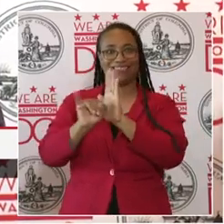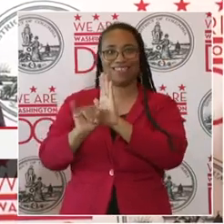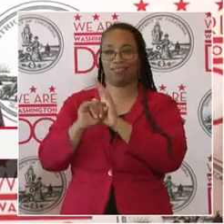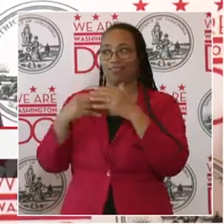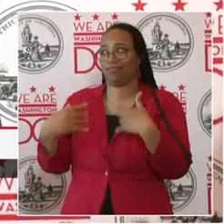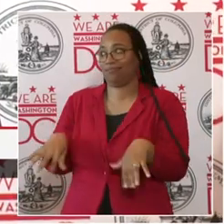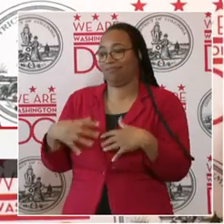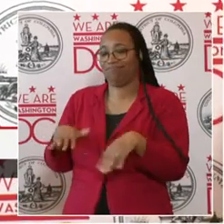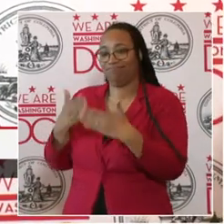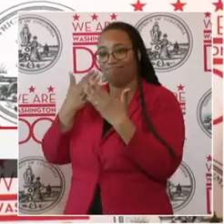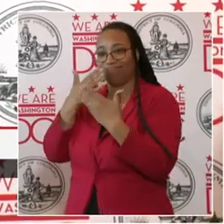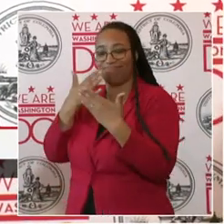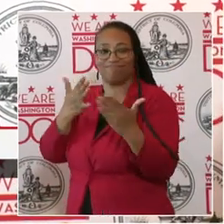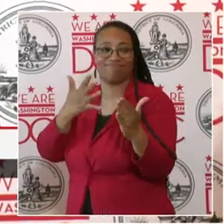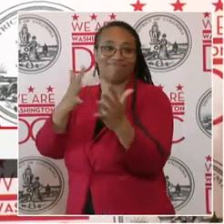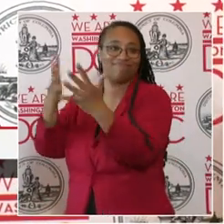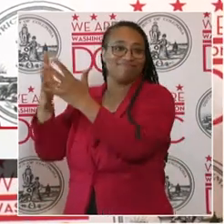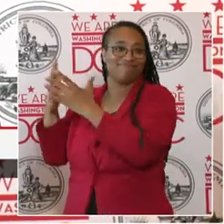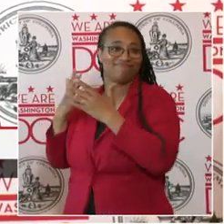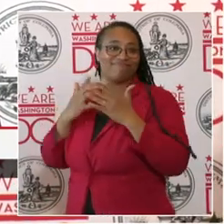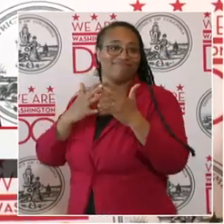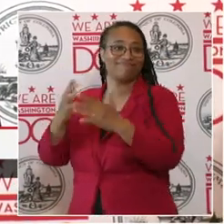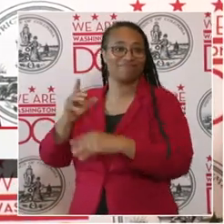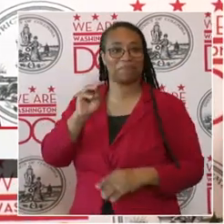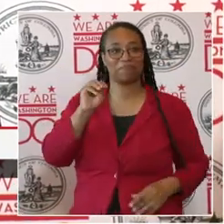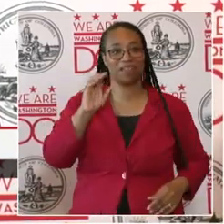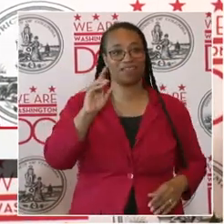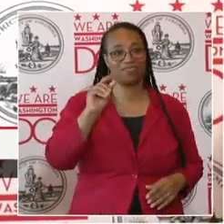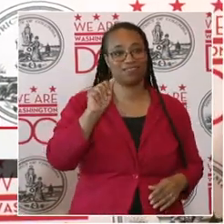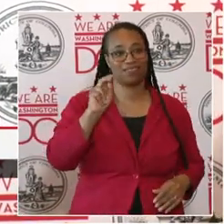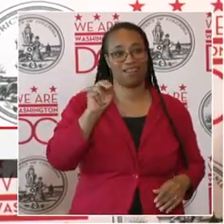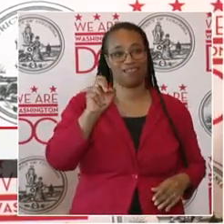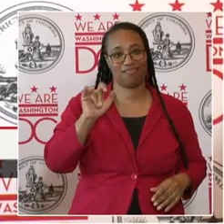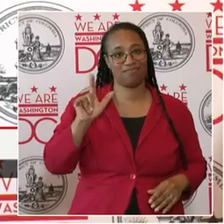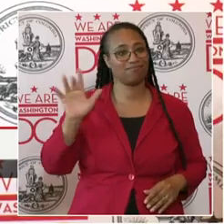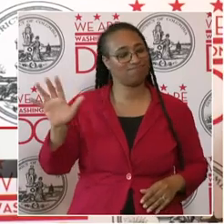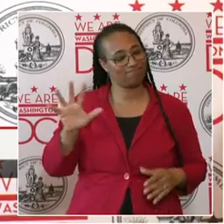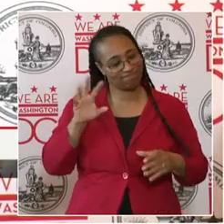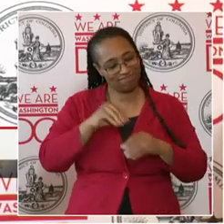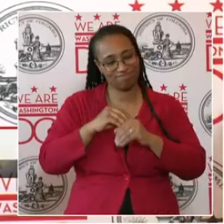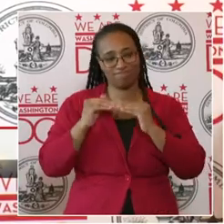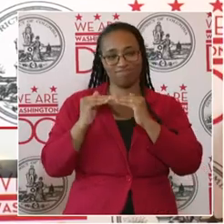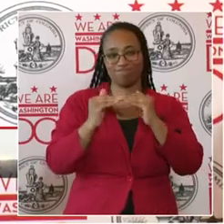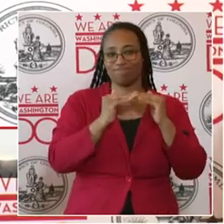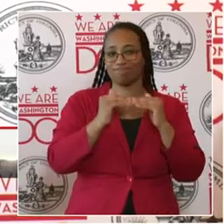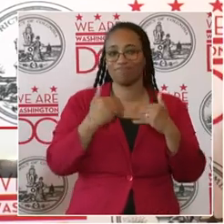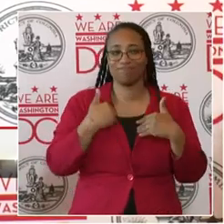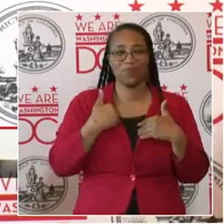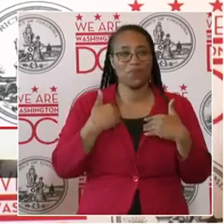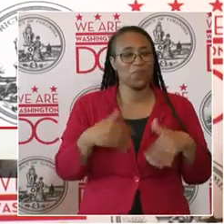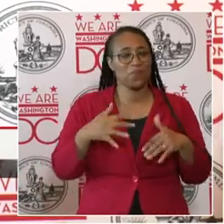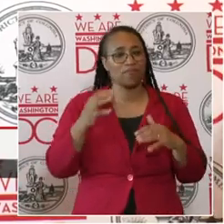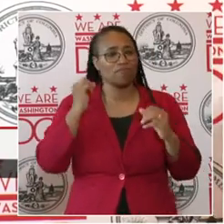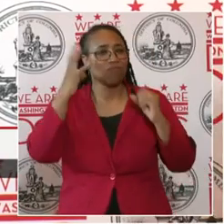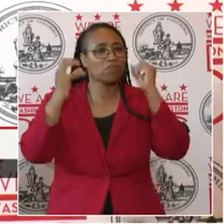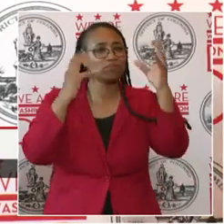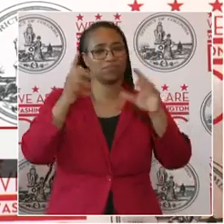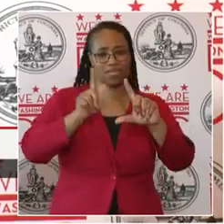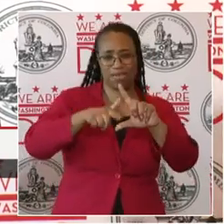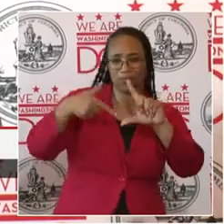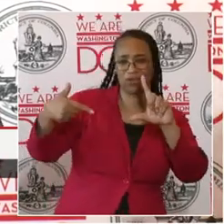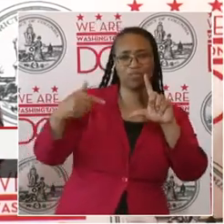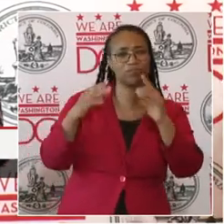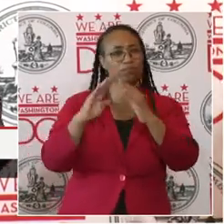known for her passion for social justice and community building and has been a vocal advocate, again, for the LGBTQ community.